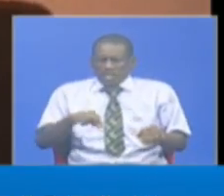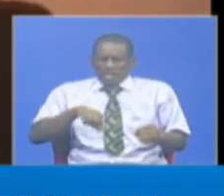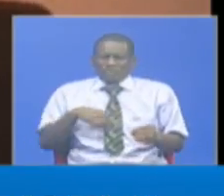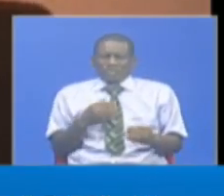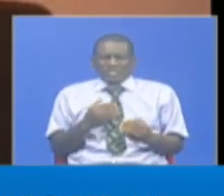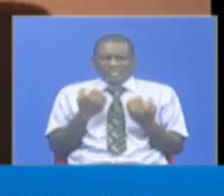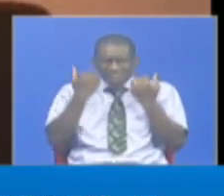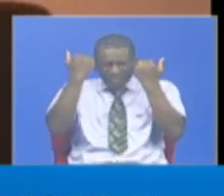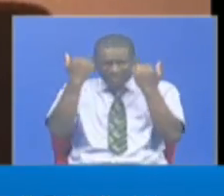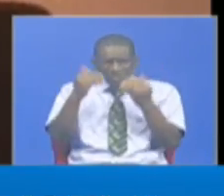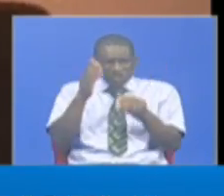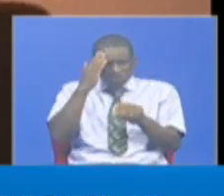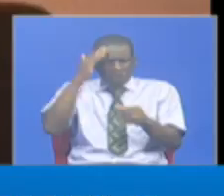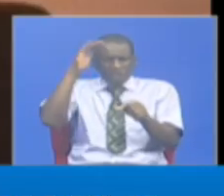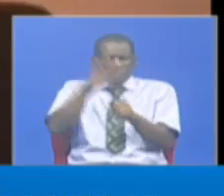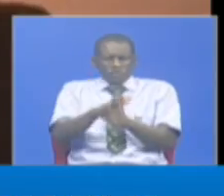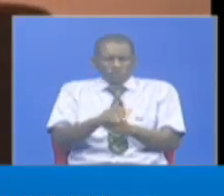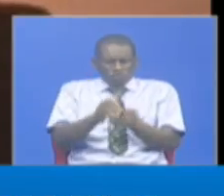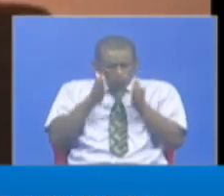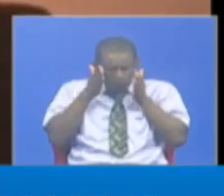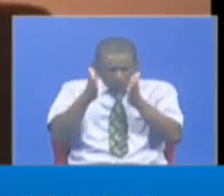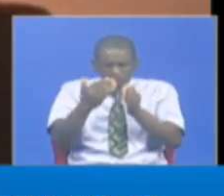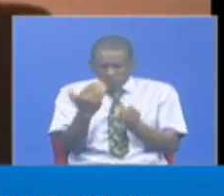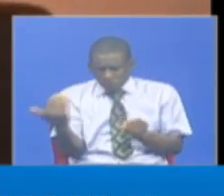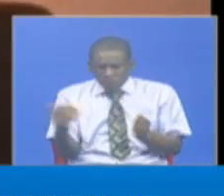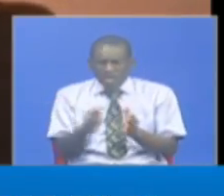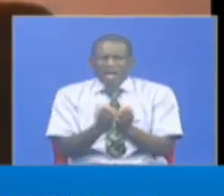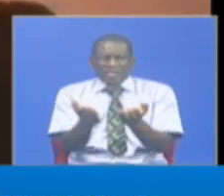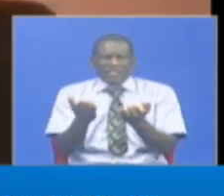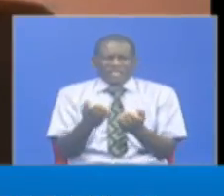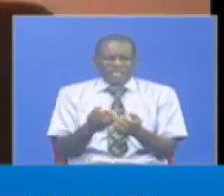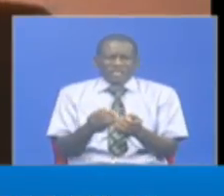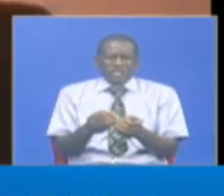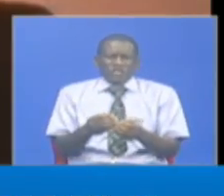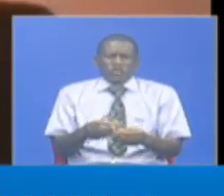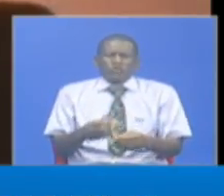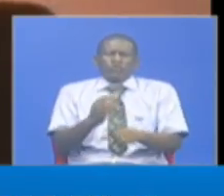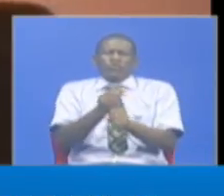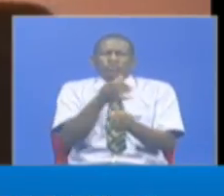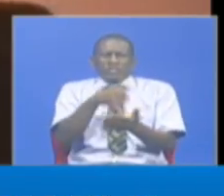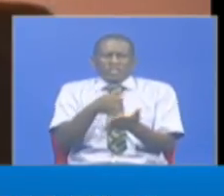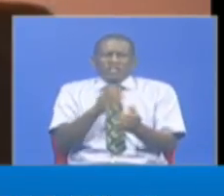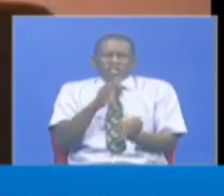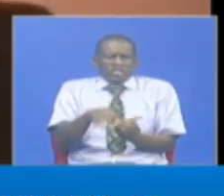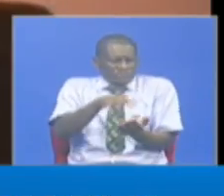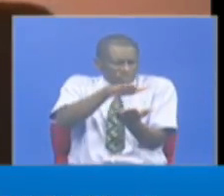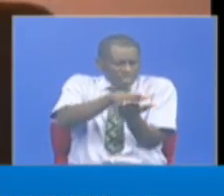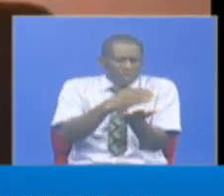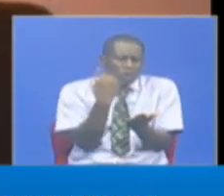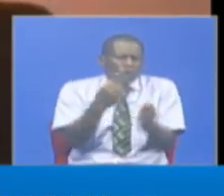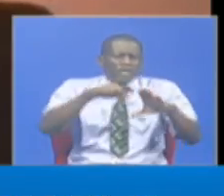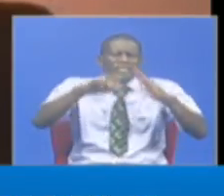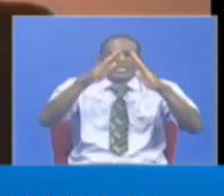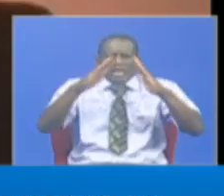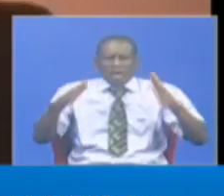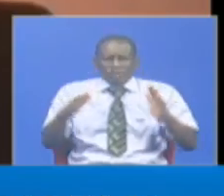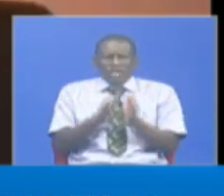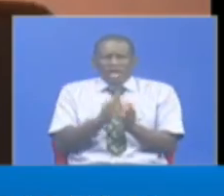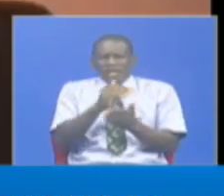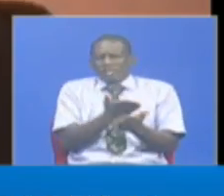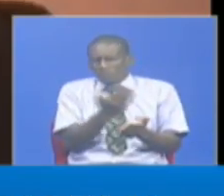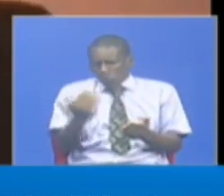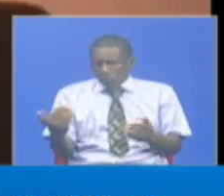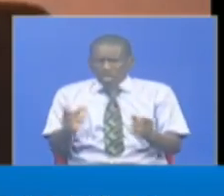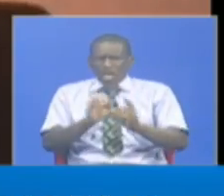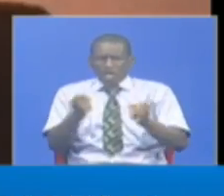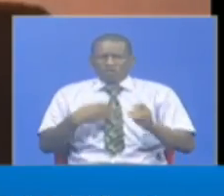You know, there's a lot of energy in children and they need to expend it. Now, if they're only confined to their houses, and some of them don't have such